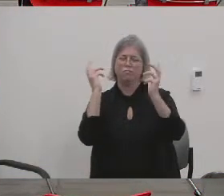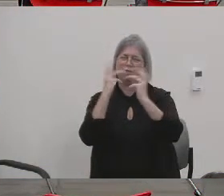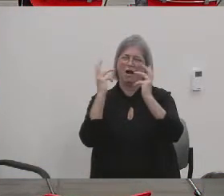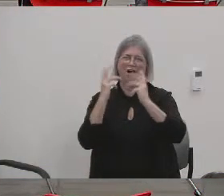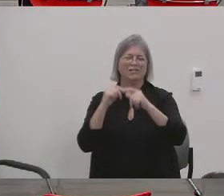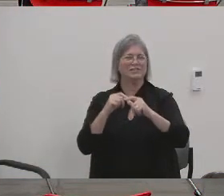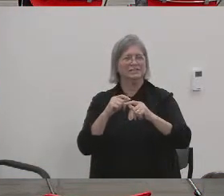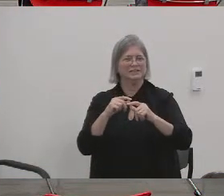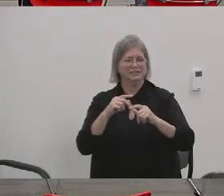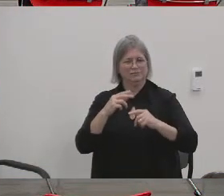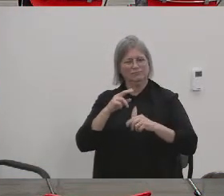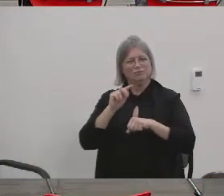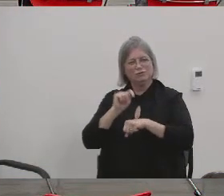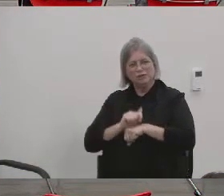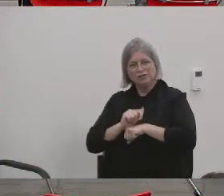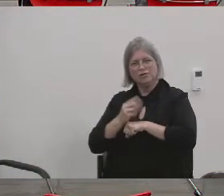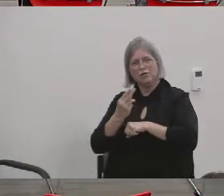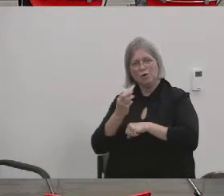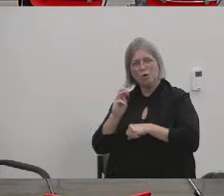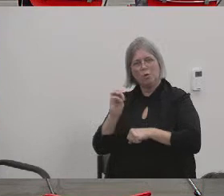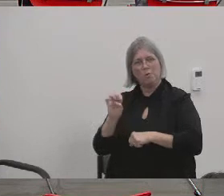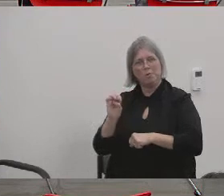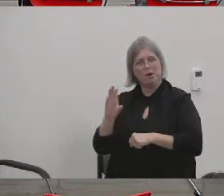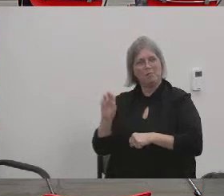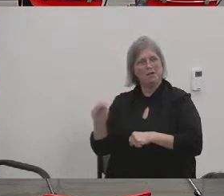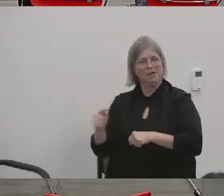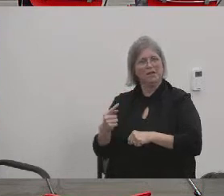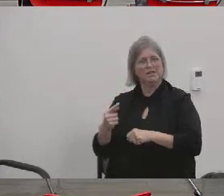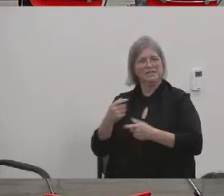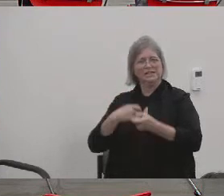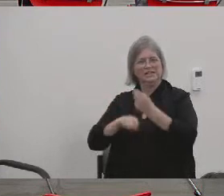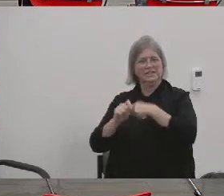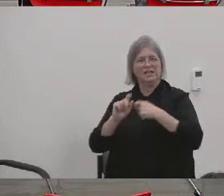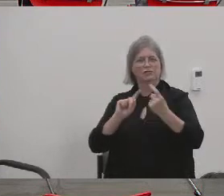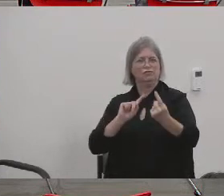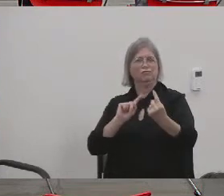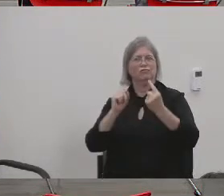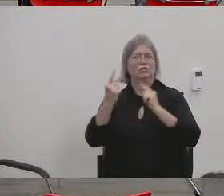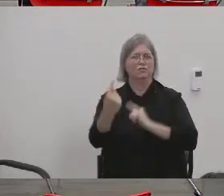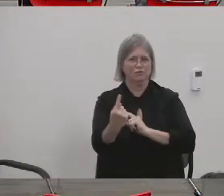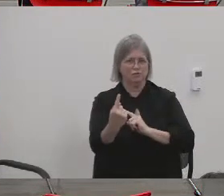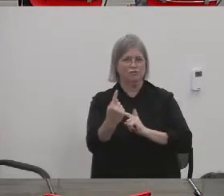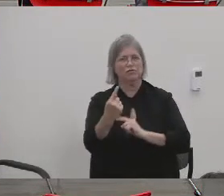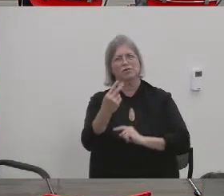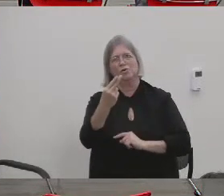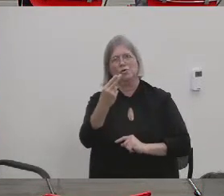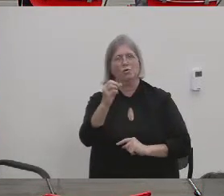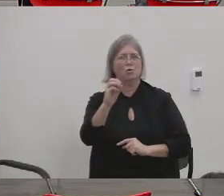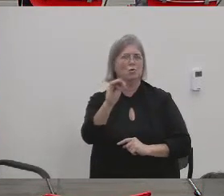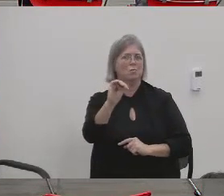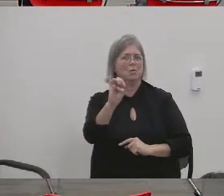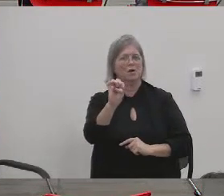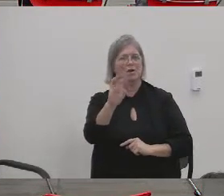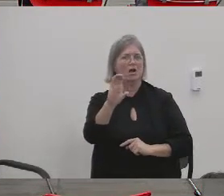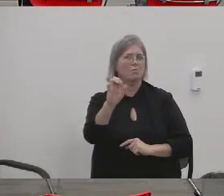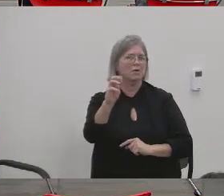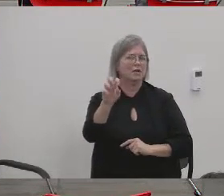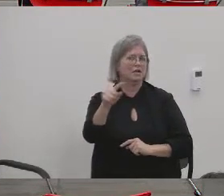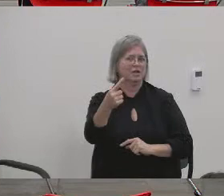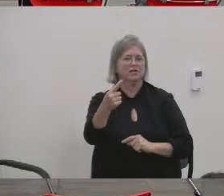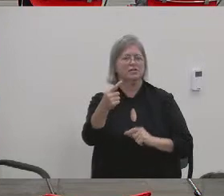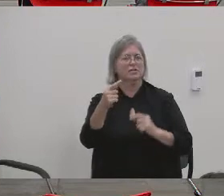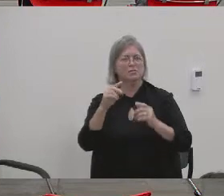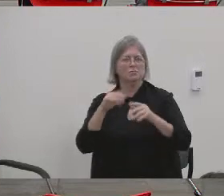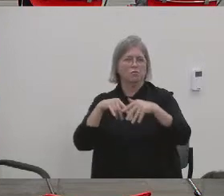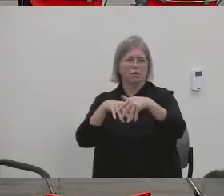traditional homecoming parade, they did it backwards. Basically, they called it a reverse homecoming parade. The community paraded past